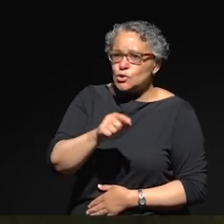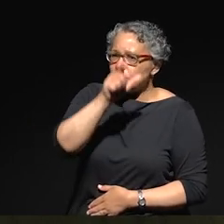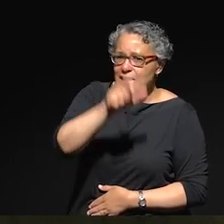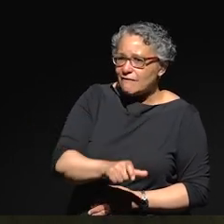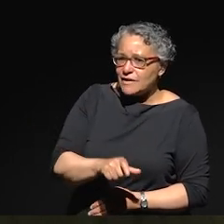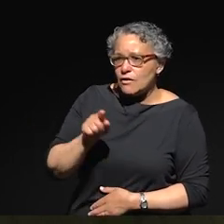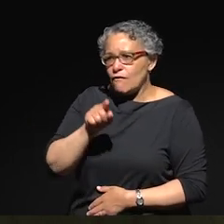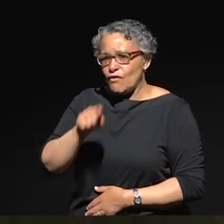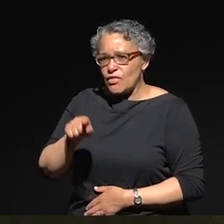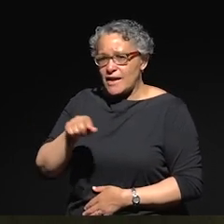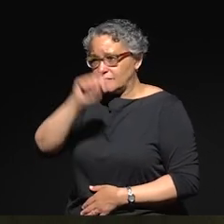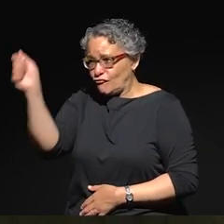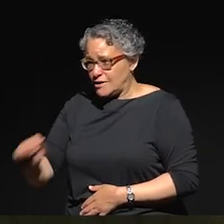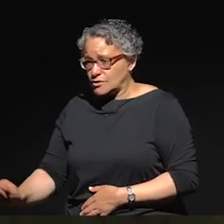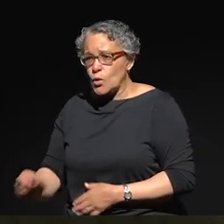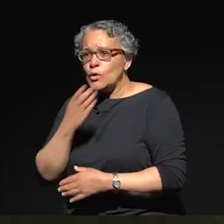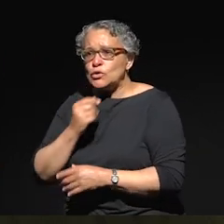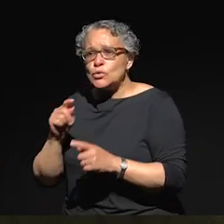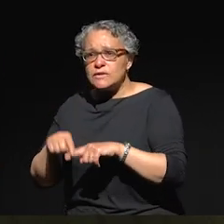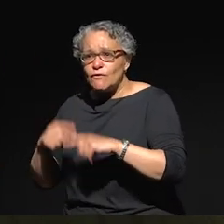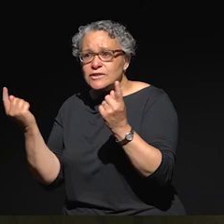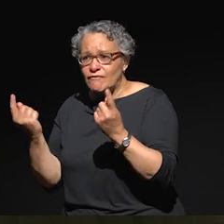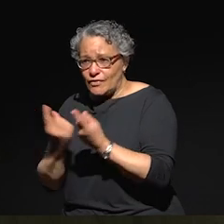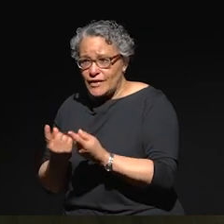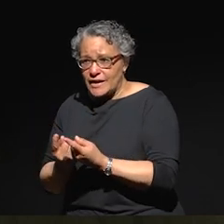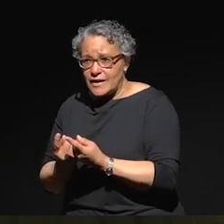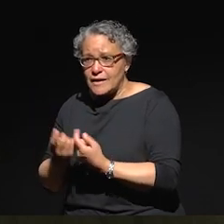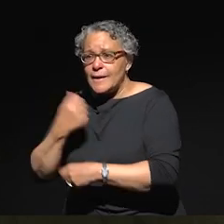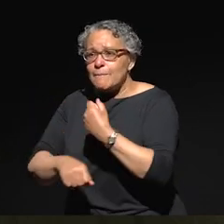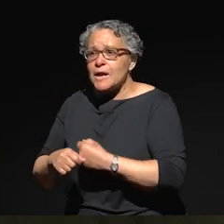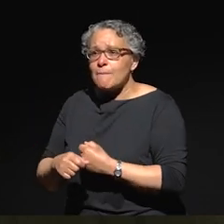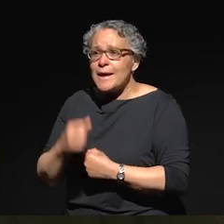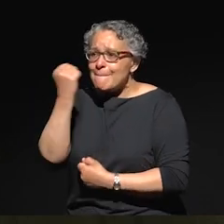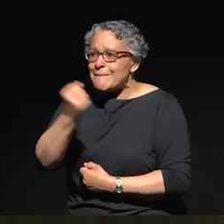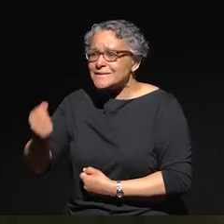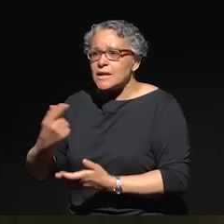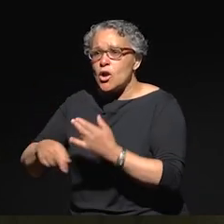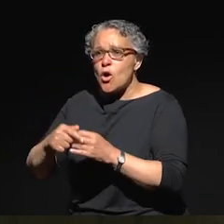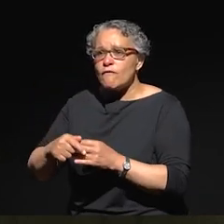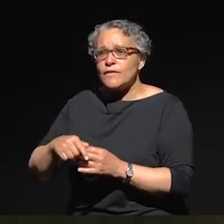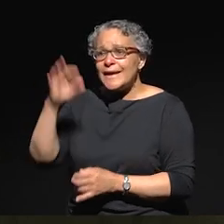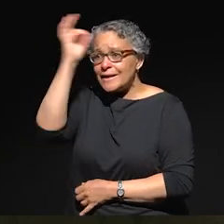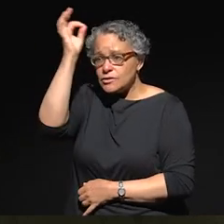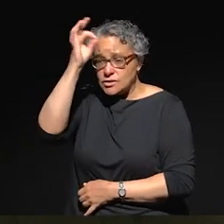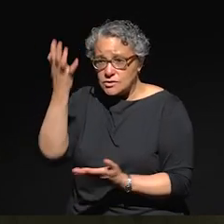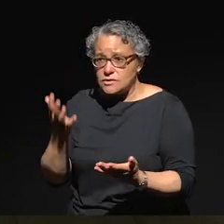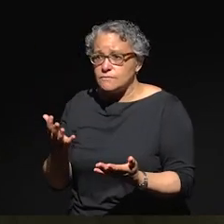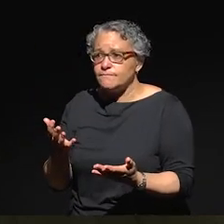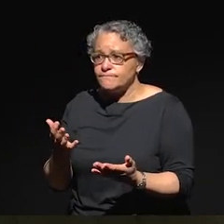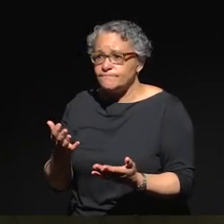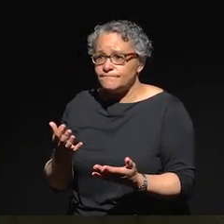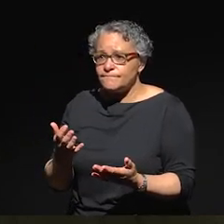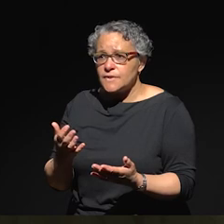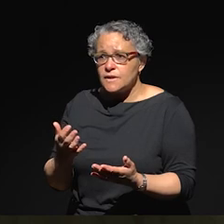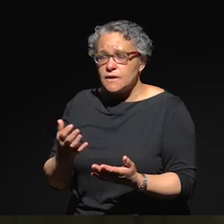that fresco, but he adapts it for what becomes the Massacre of the Innocents. And this is a new,